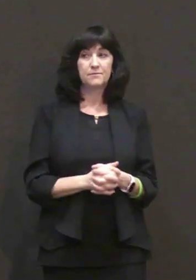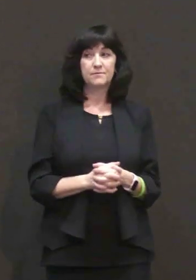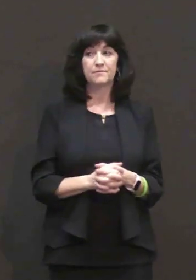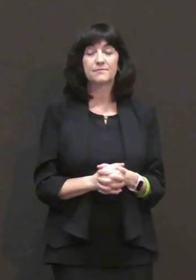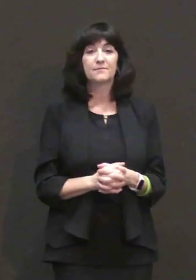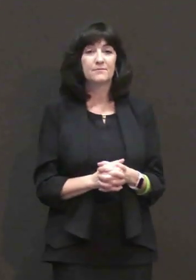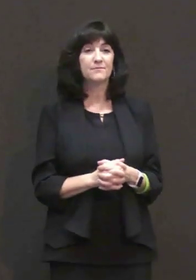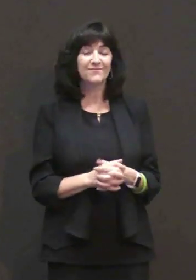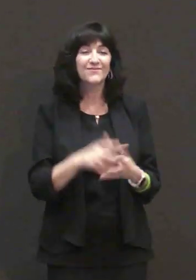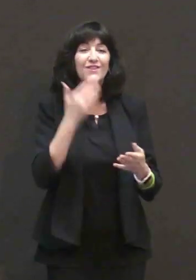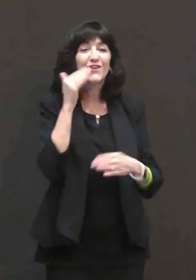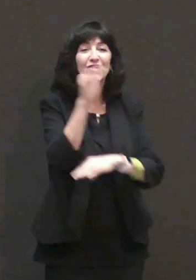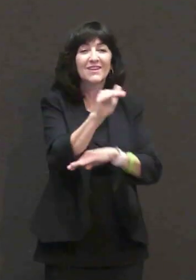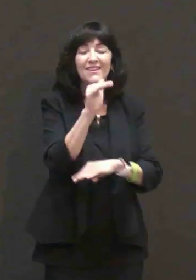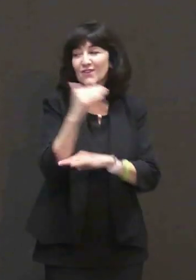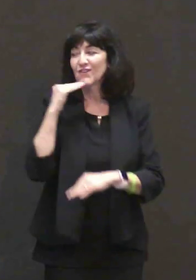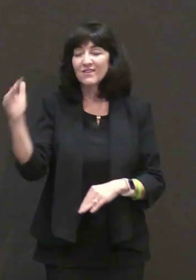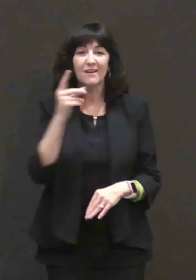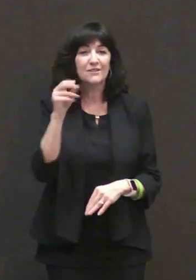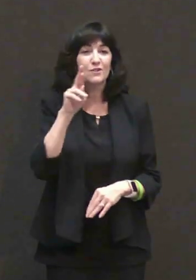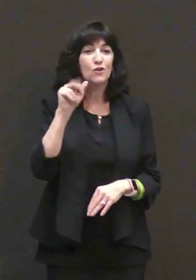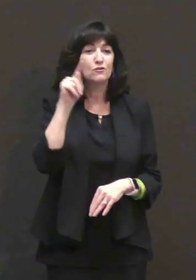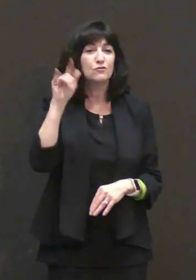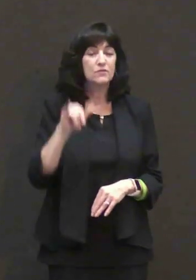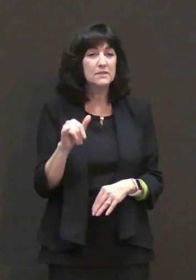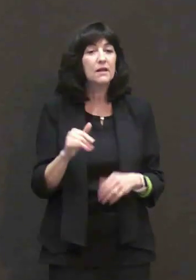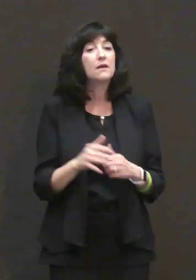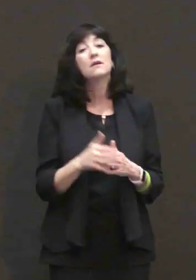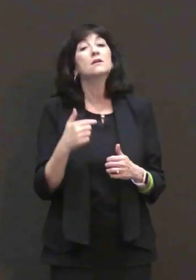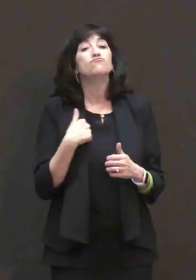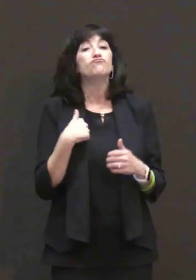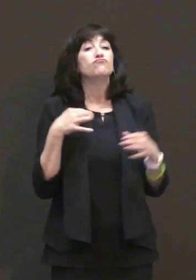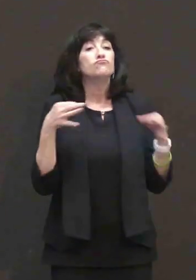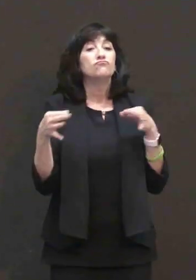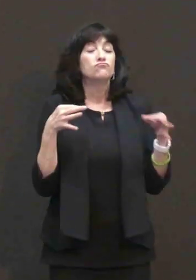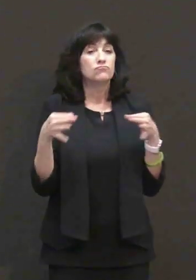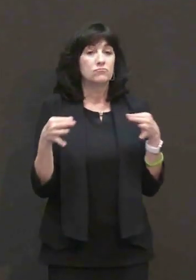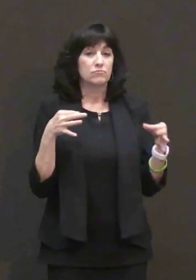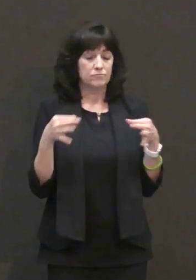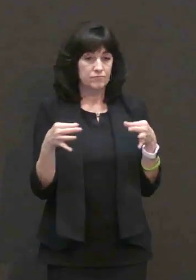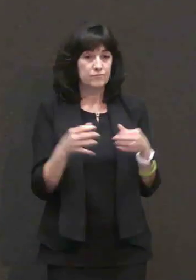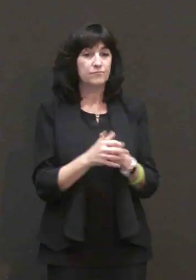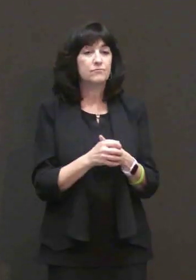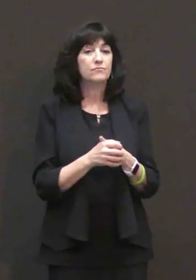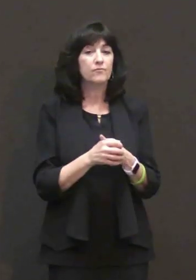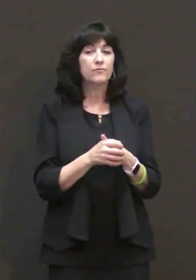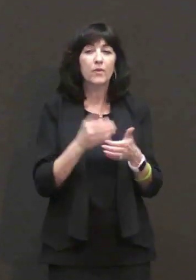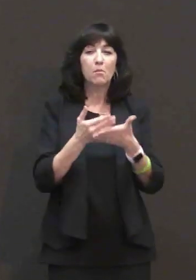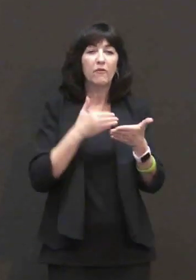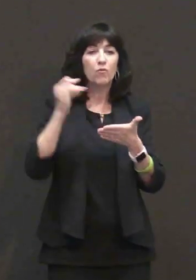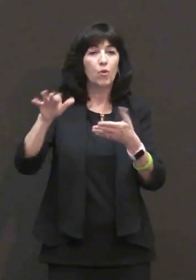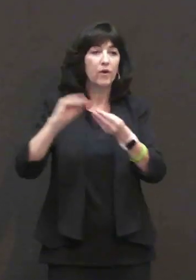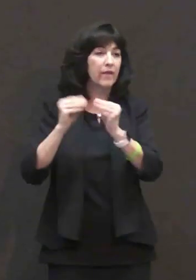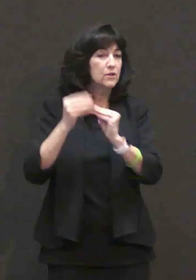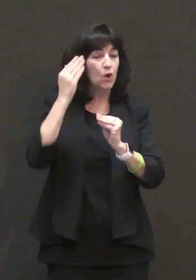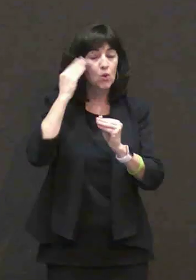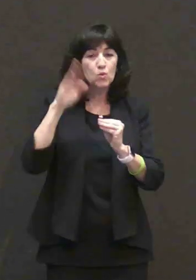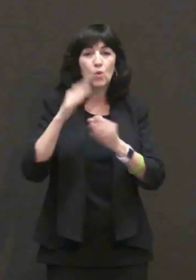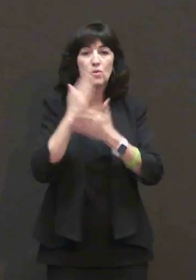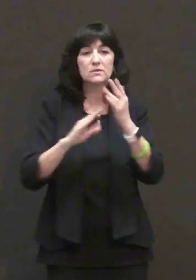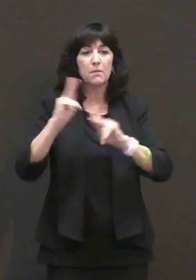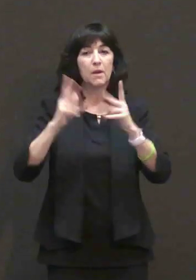All right, good afternoon. Thank you, Dr. Rattay. A few things we're going to cover today as before we go through some of the projection models, because I know that's what everybody's looking at